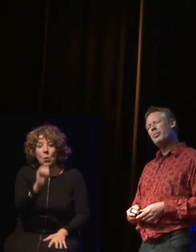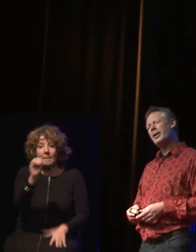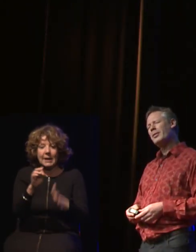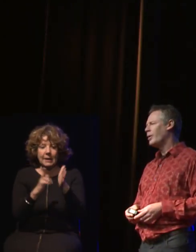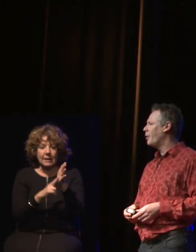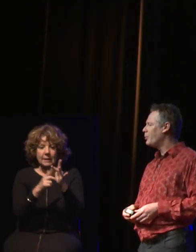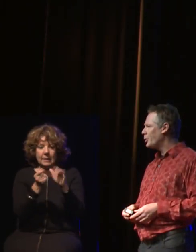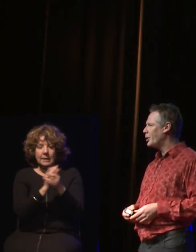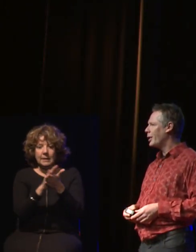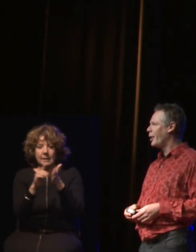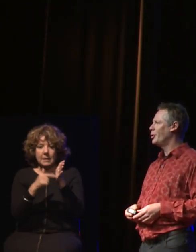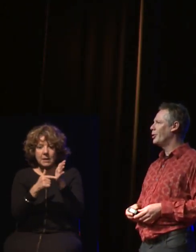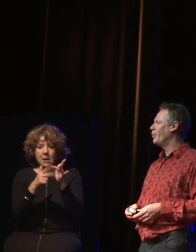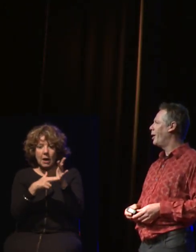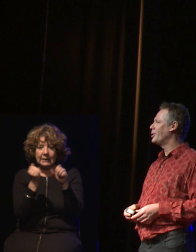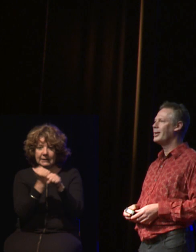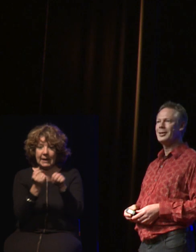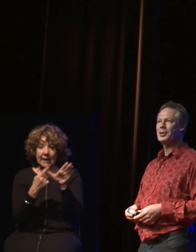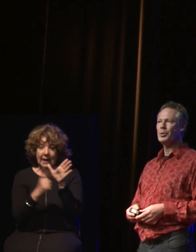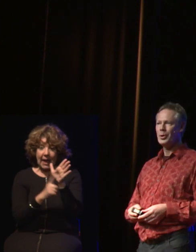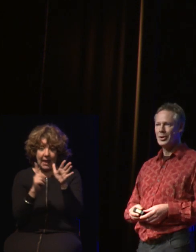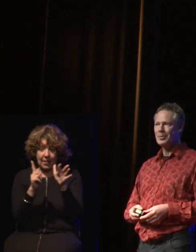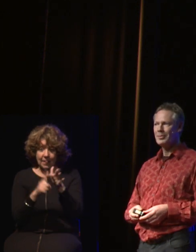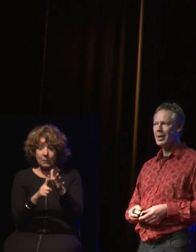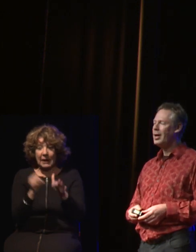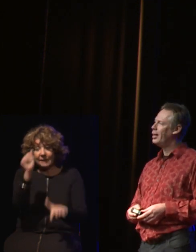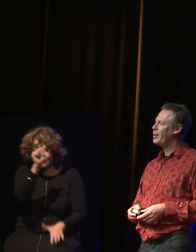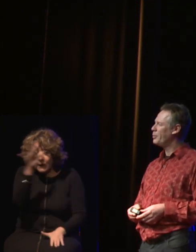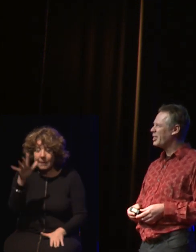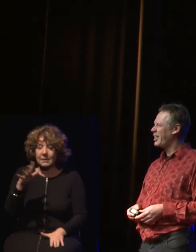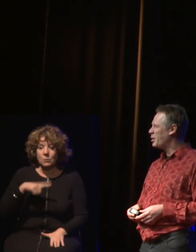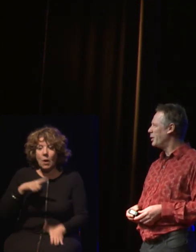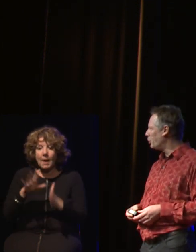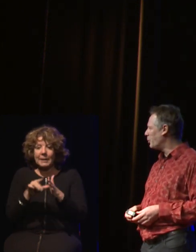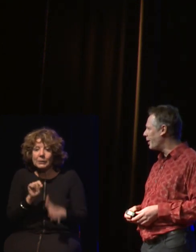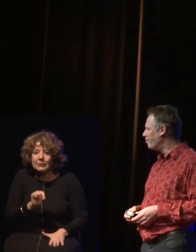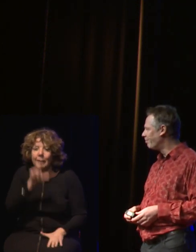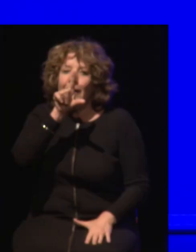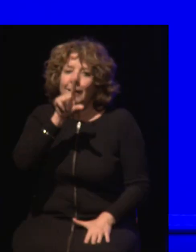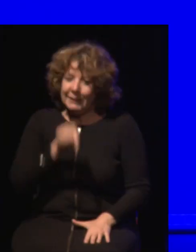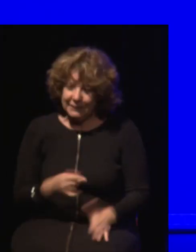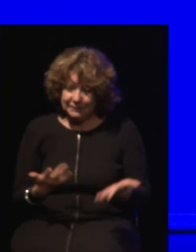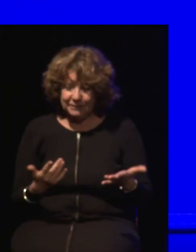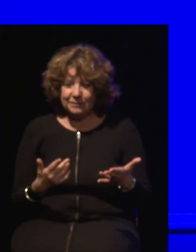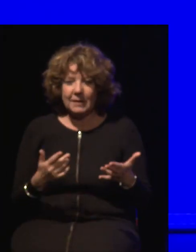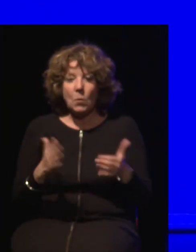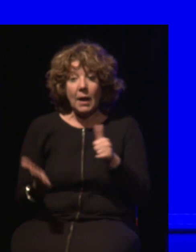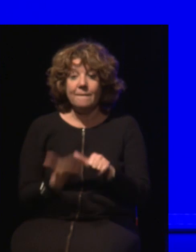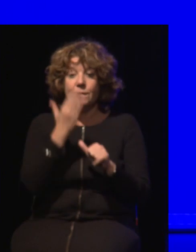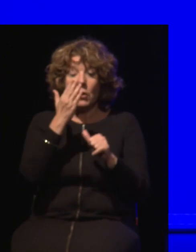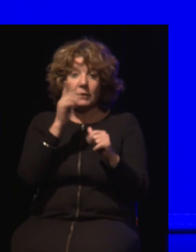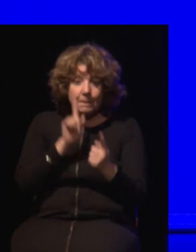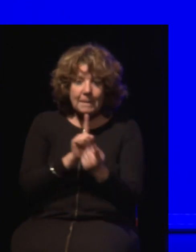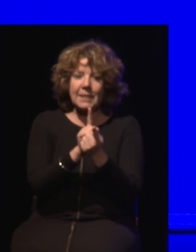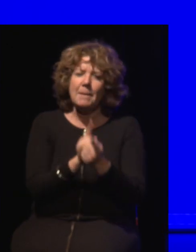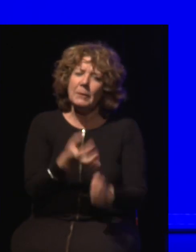I've got to admit, when I first encountered them, I was a little disappointed. I thought they sounded a bit twittery. However,